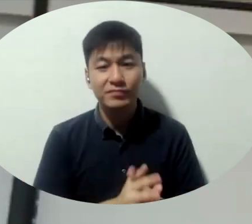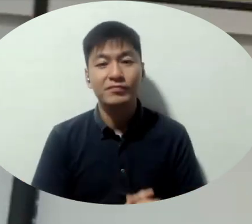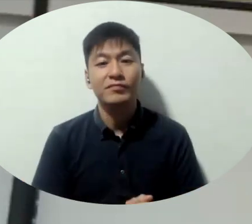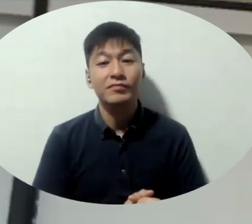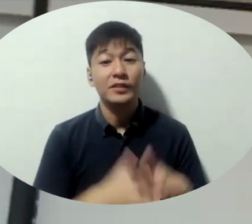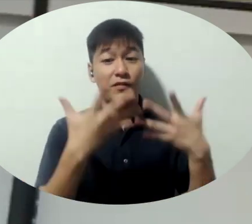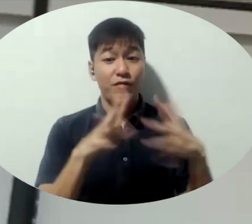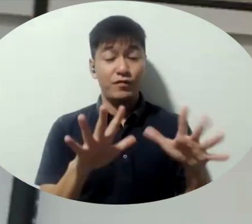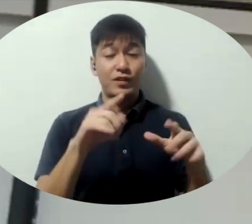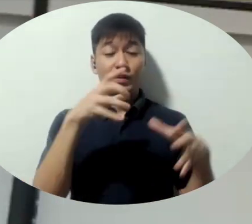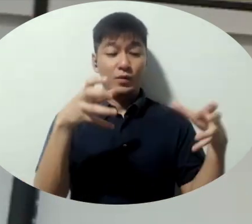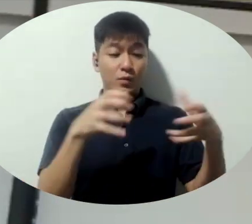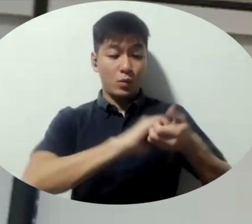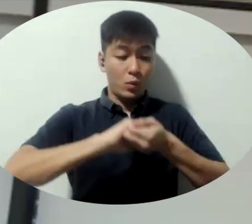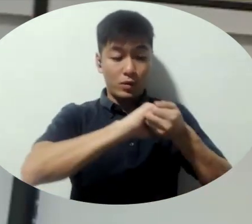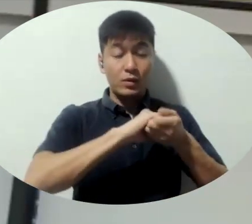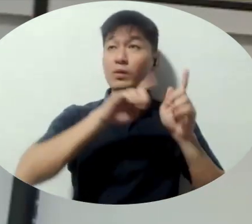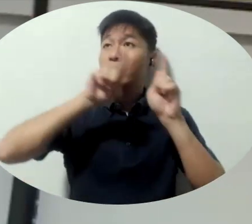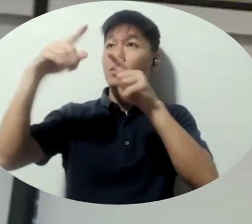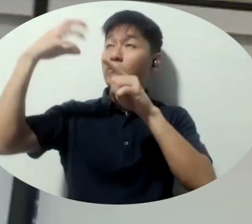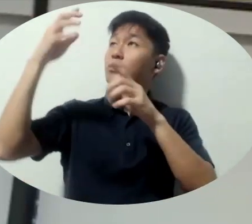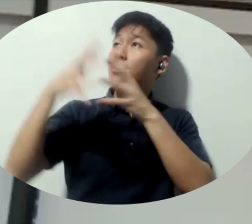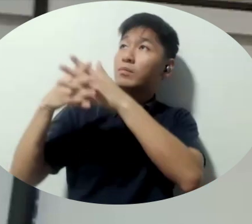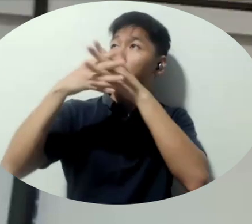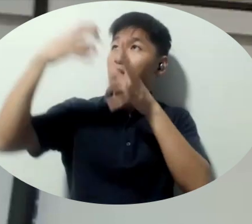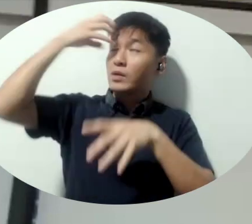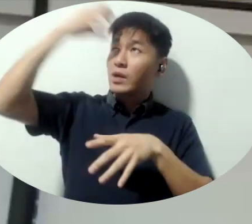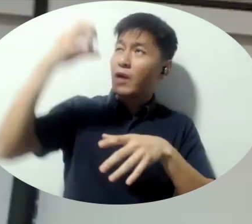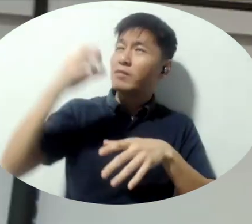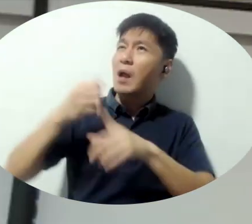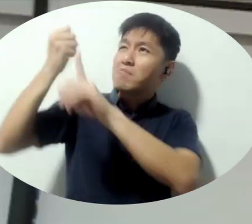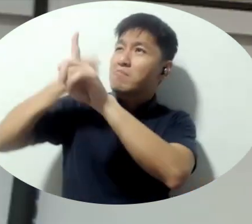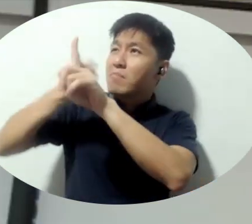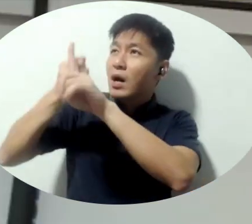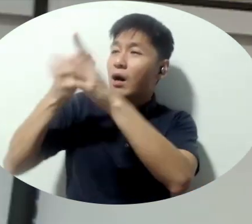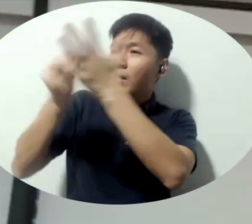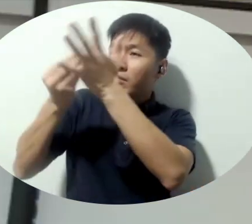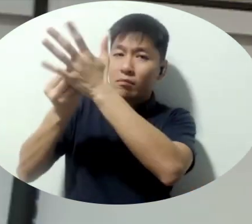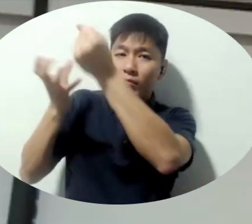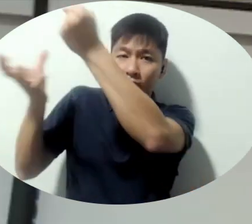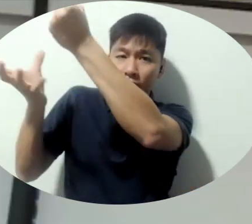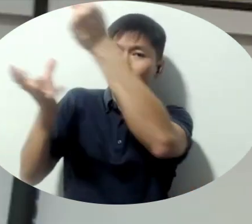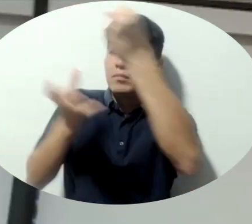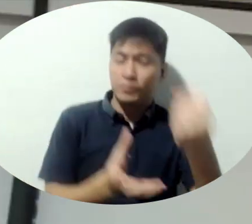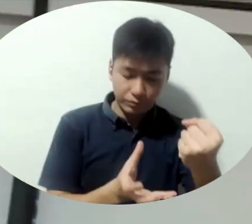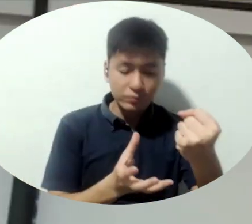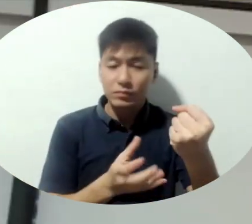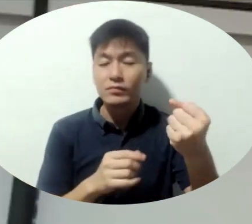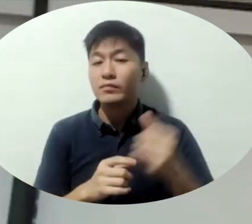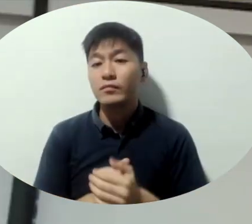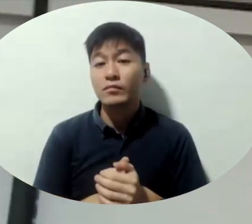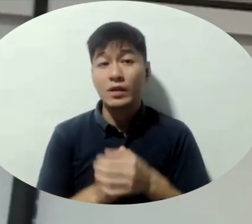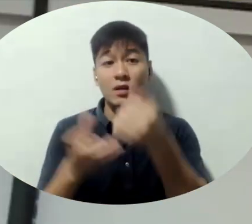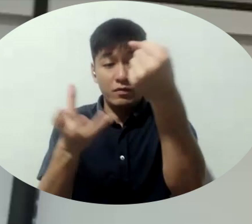U.S. Congress, hopefully to get money to create, and it falls under the realms of